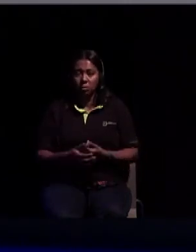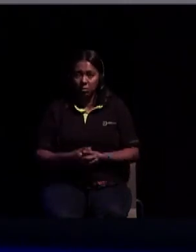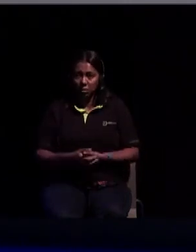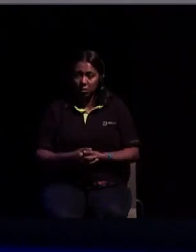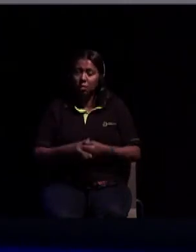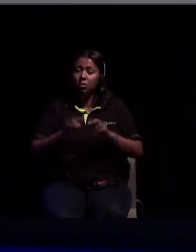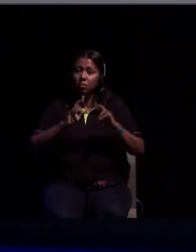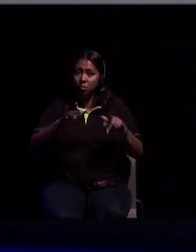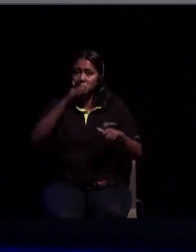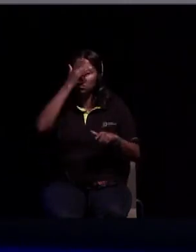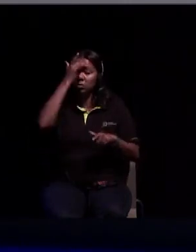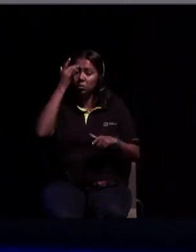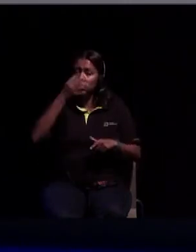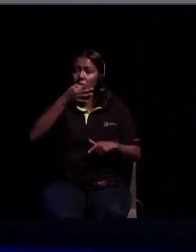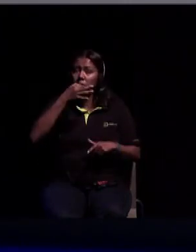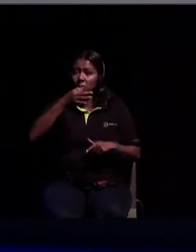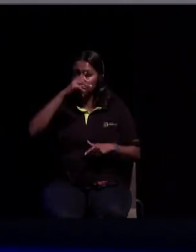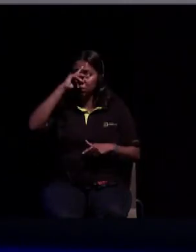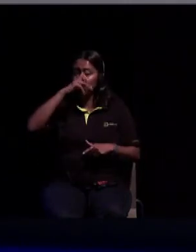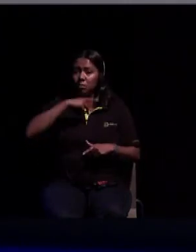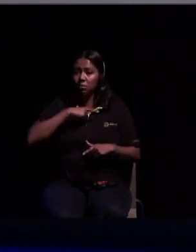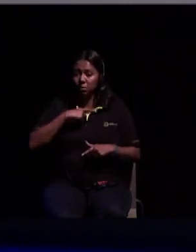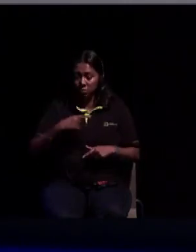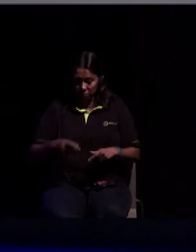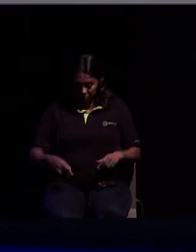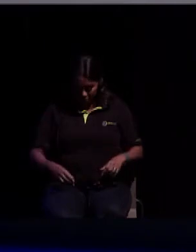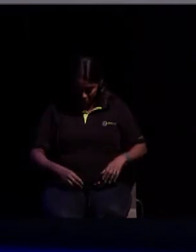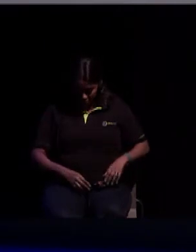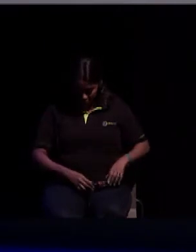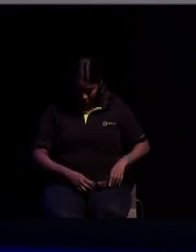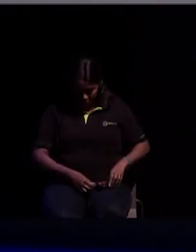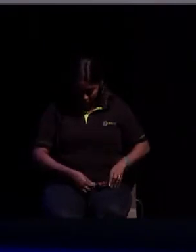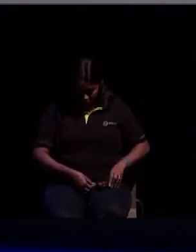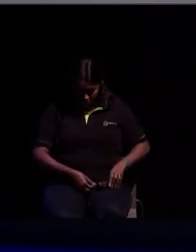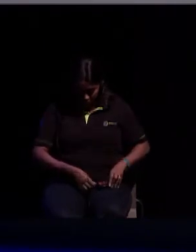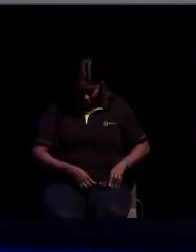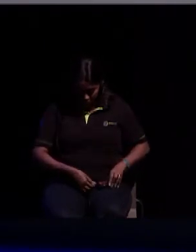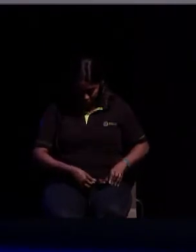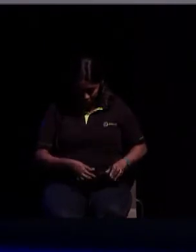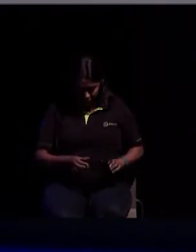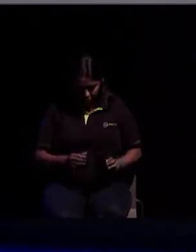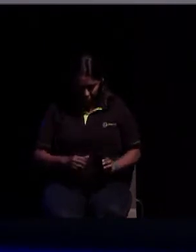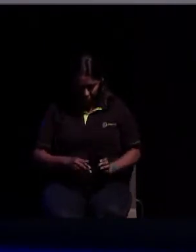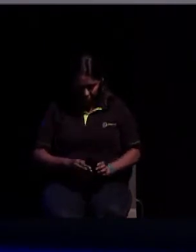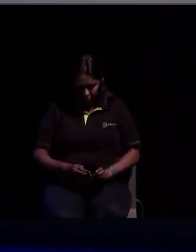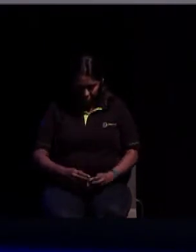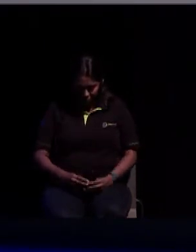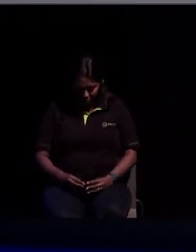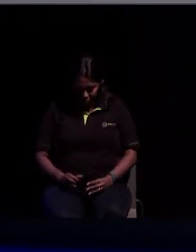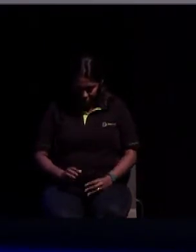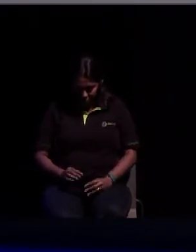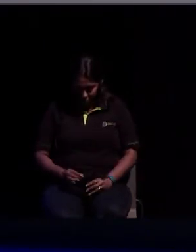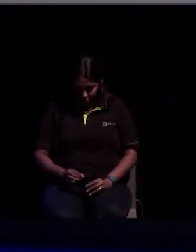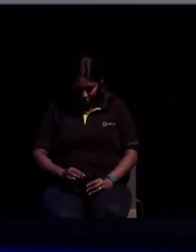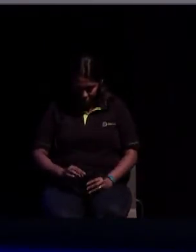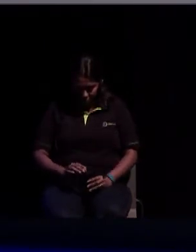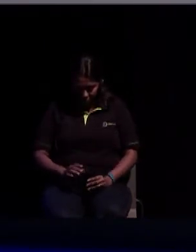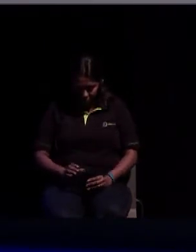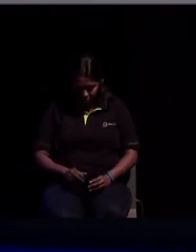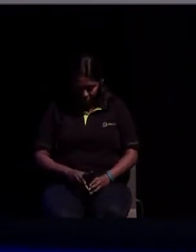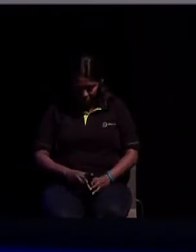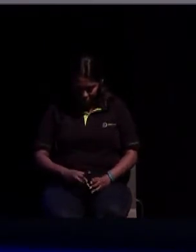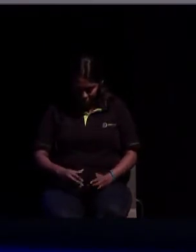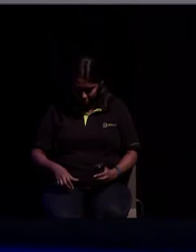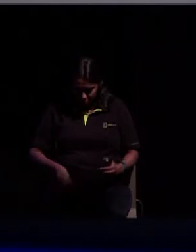most important right, but I do think it's a right that can connect us to other people. It helps with cross-cultural understanding. And so I think